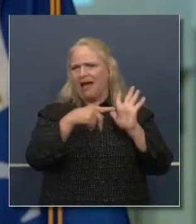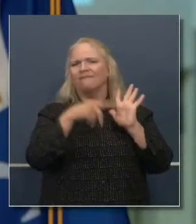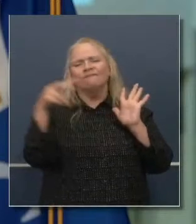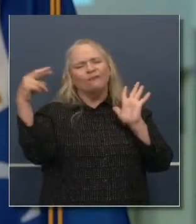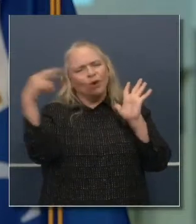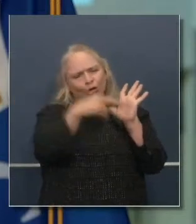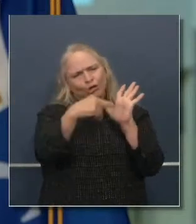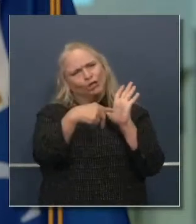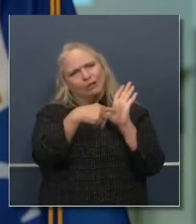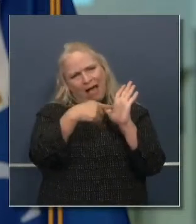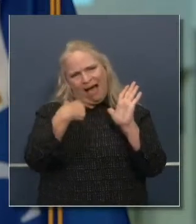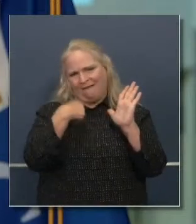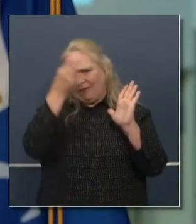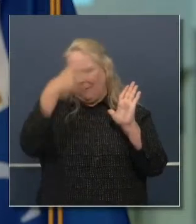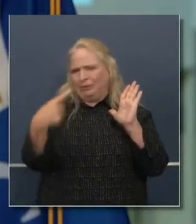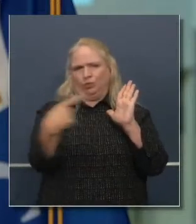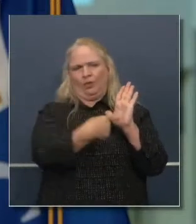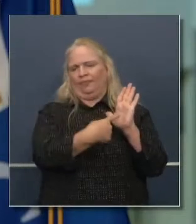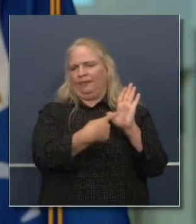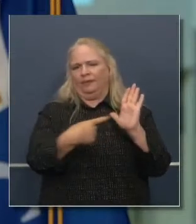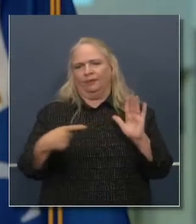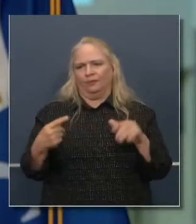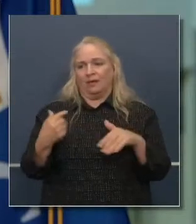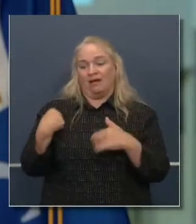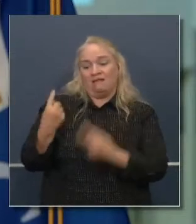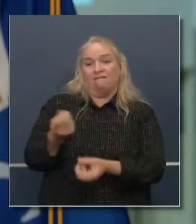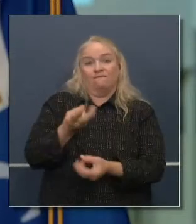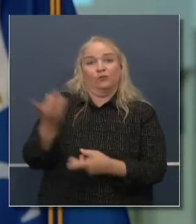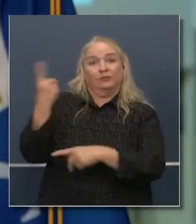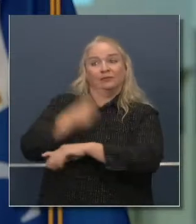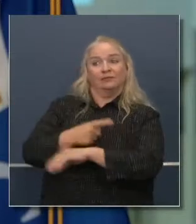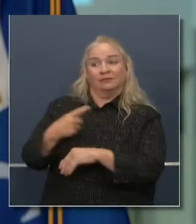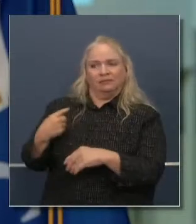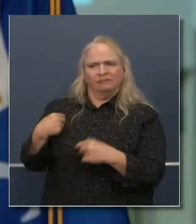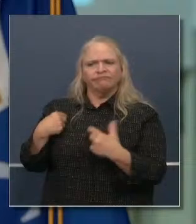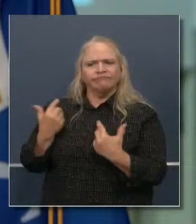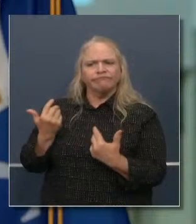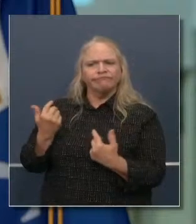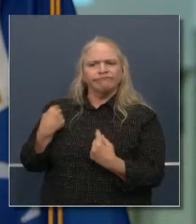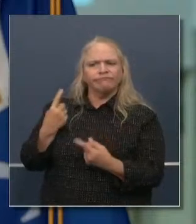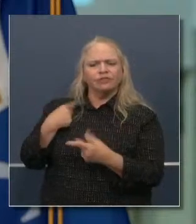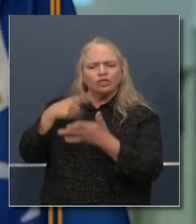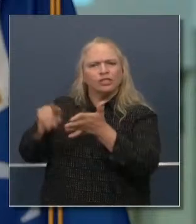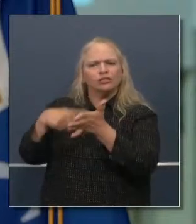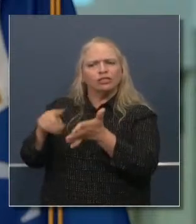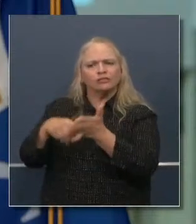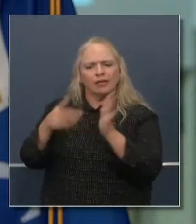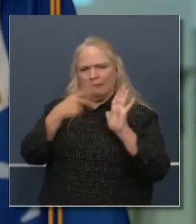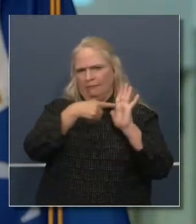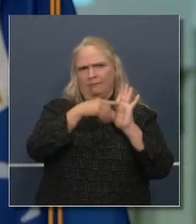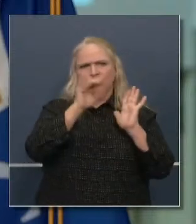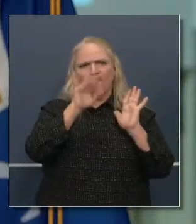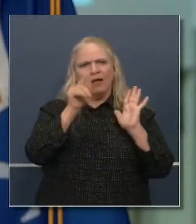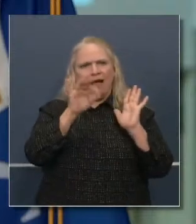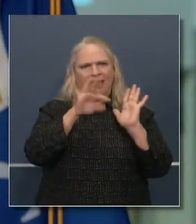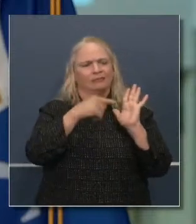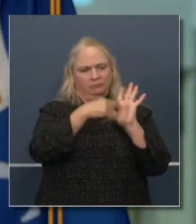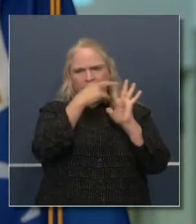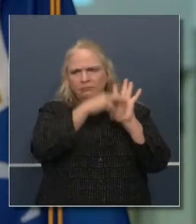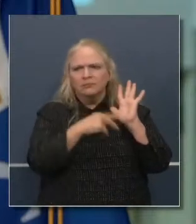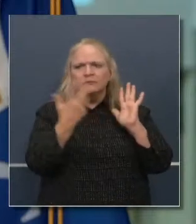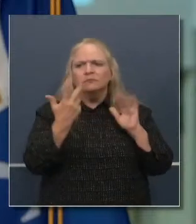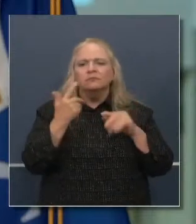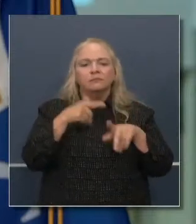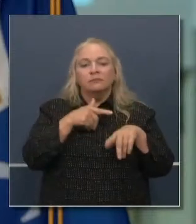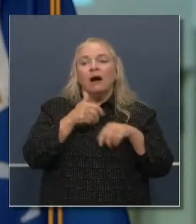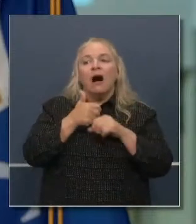days, have made decisions to further strengthen our guidelines based upon the increased growth and rate of spread.